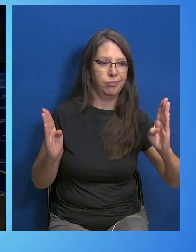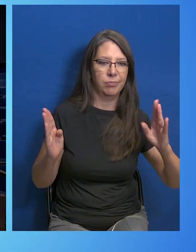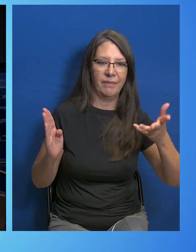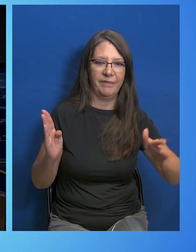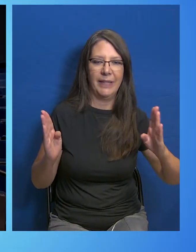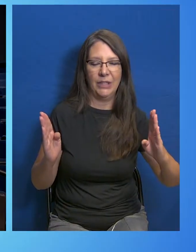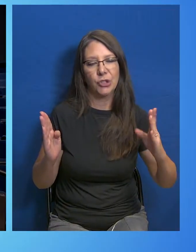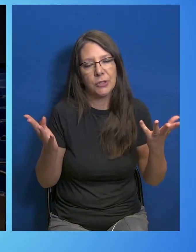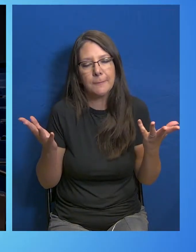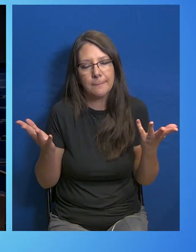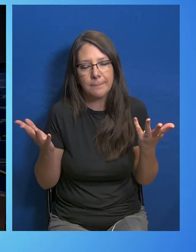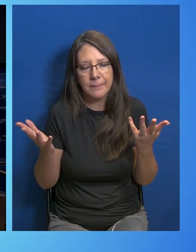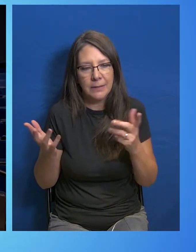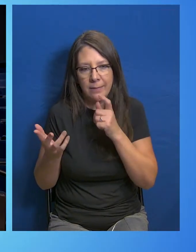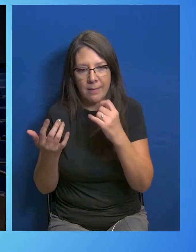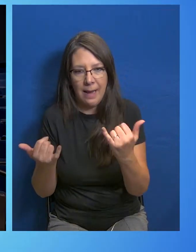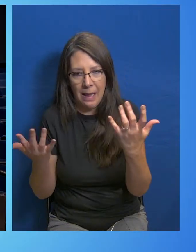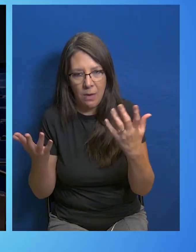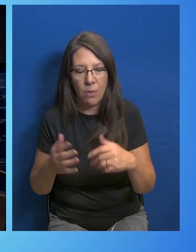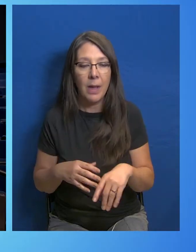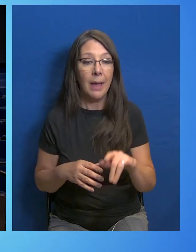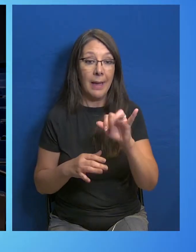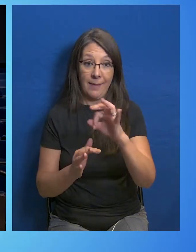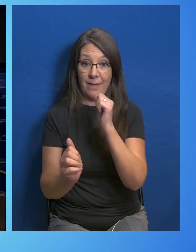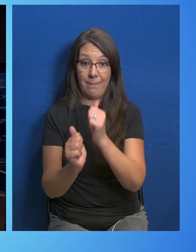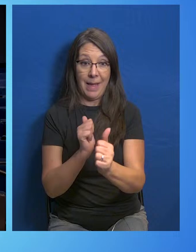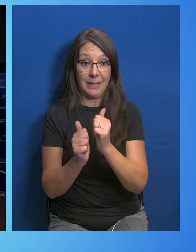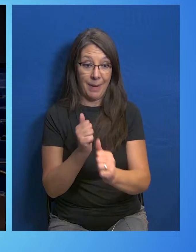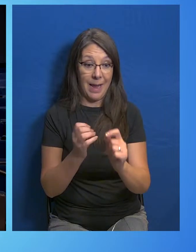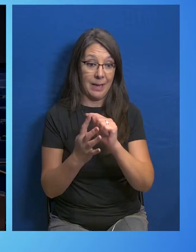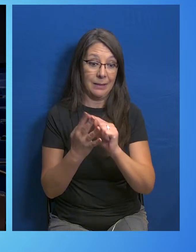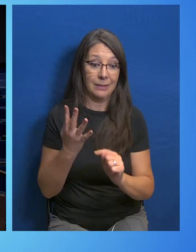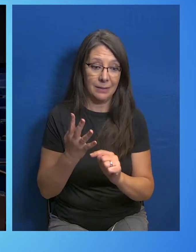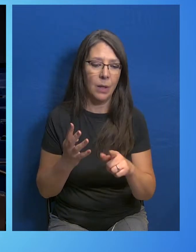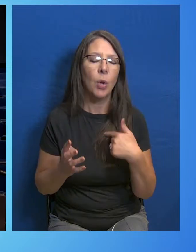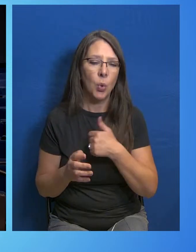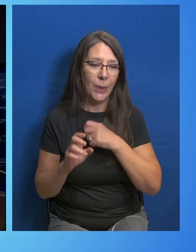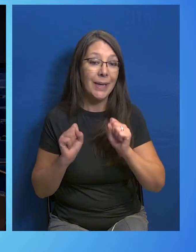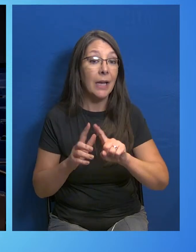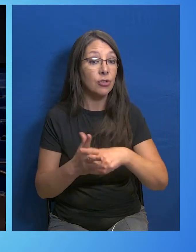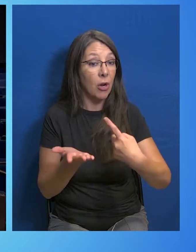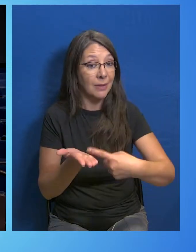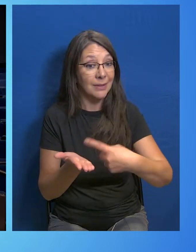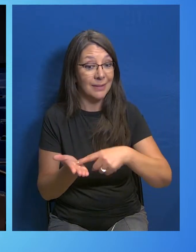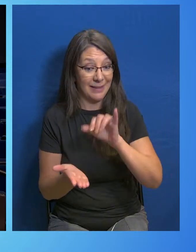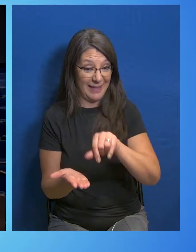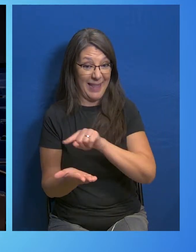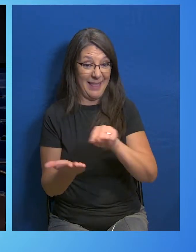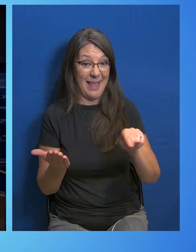But yes, if this were to pass, we could start having those conversations around September.